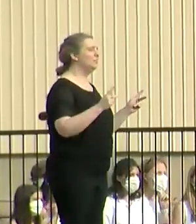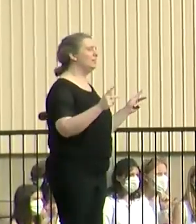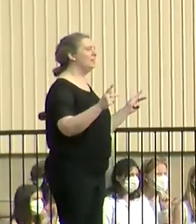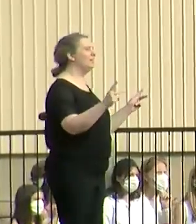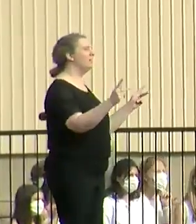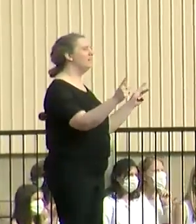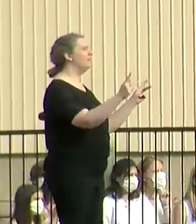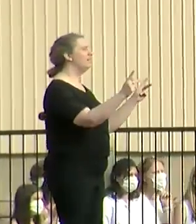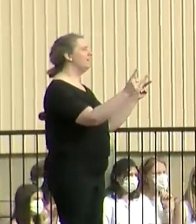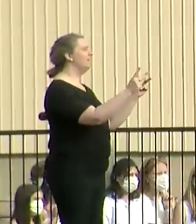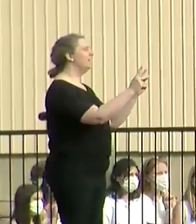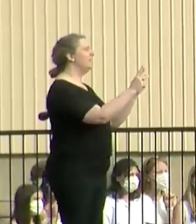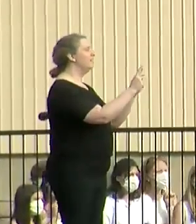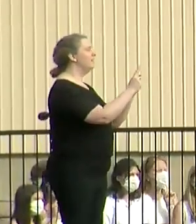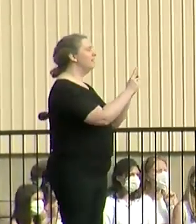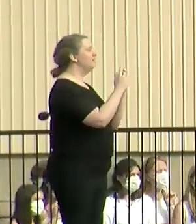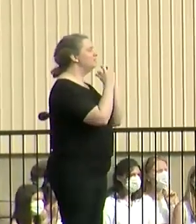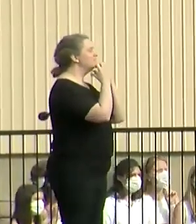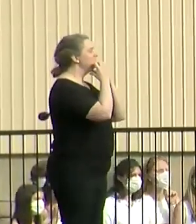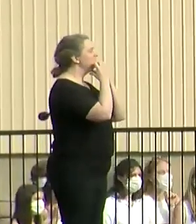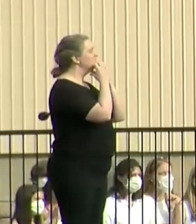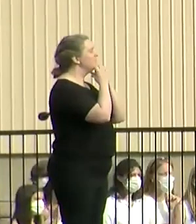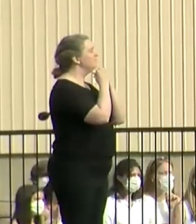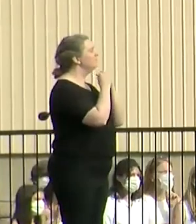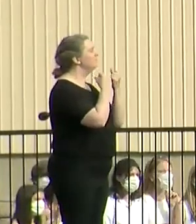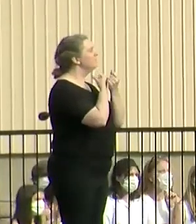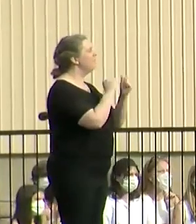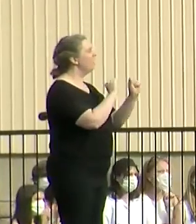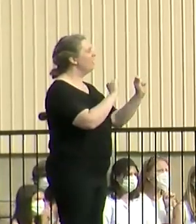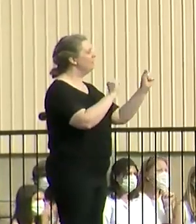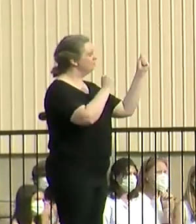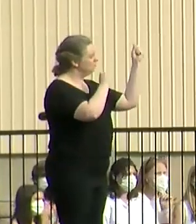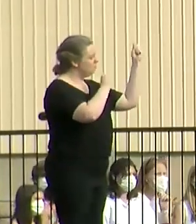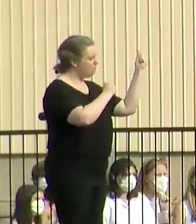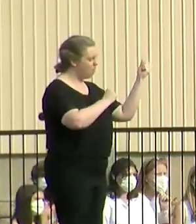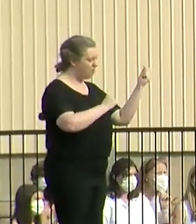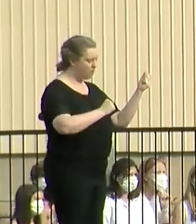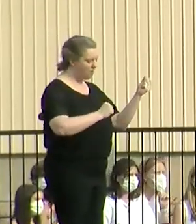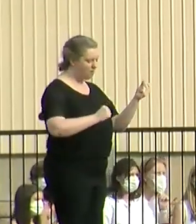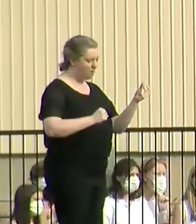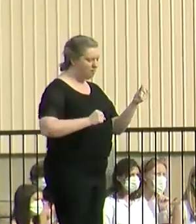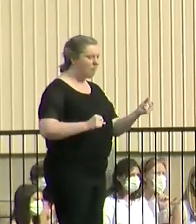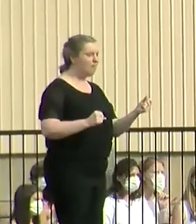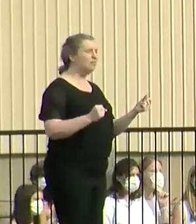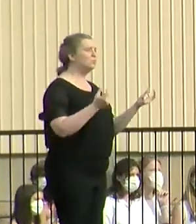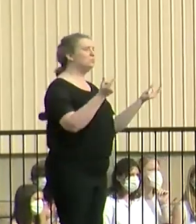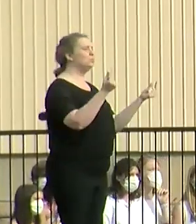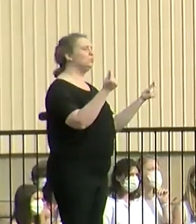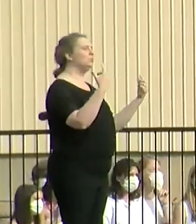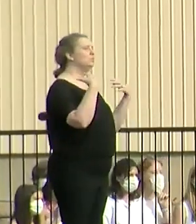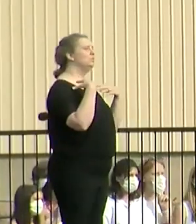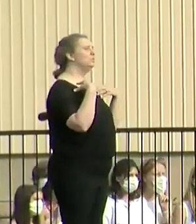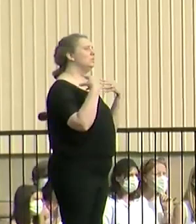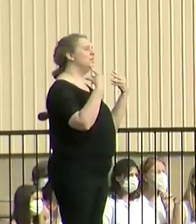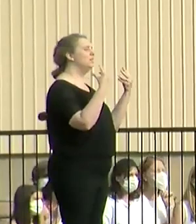a sanctuary safe and strong to heal the